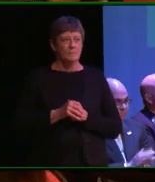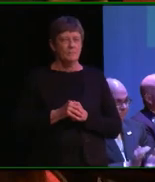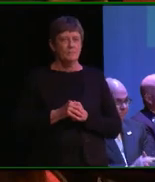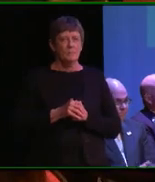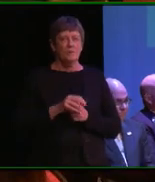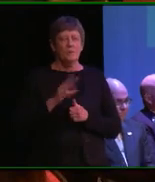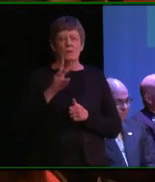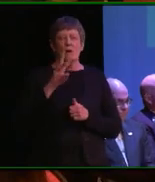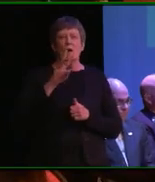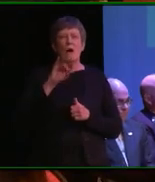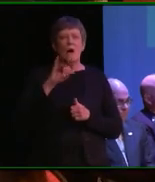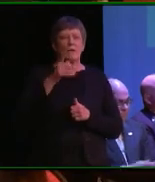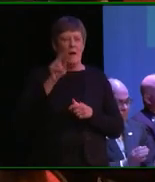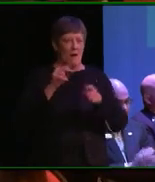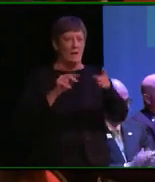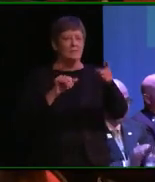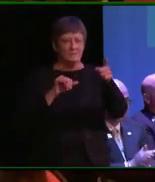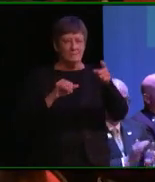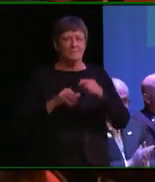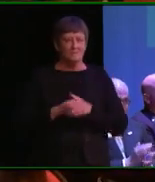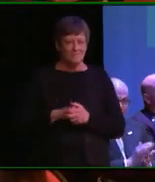Nagam Farag,